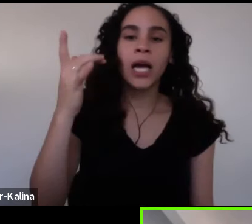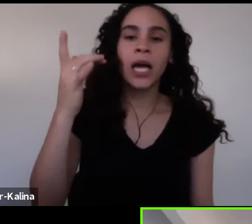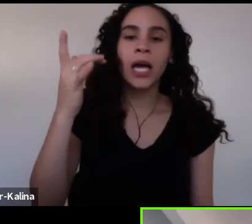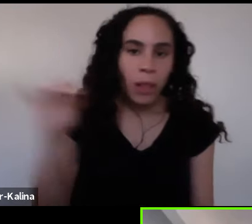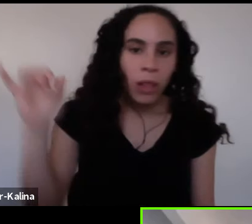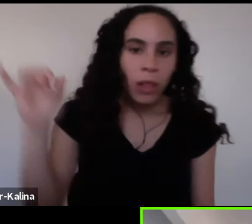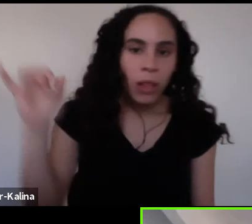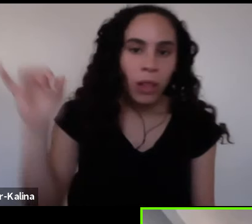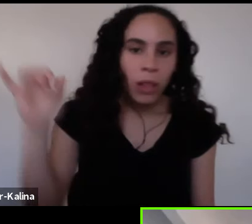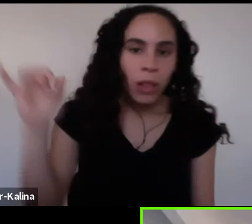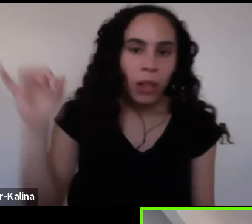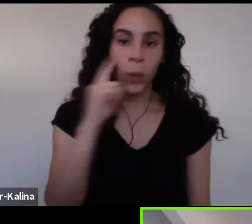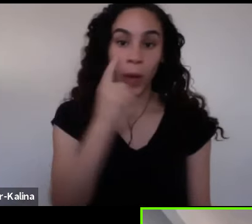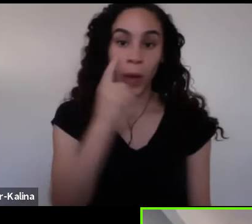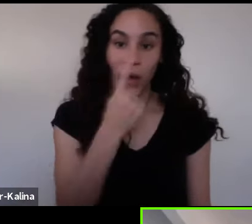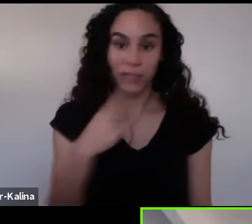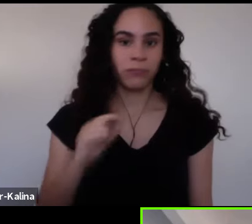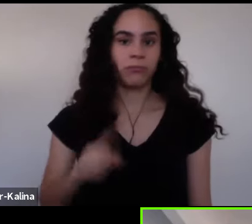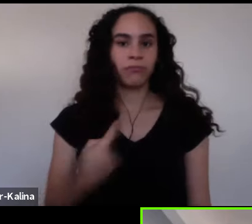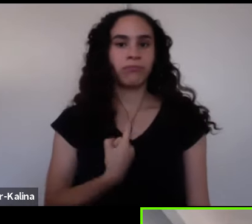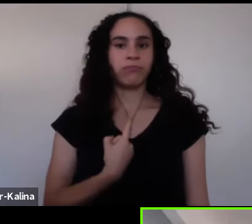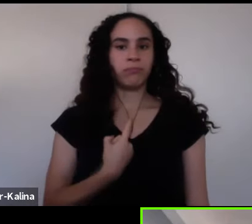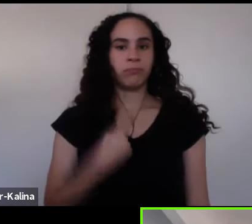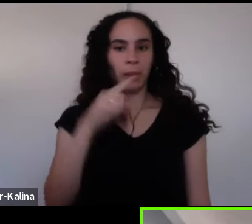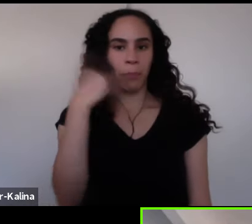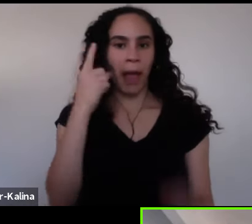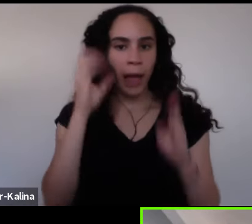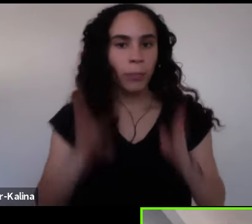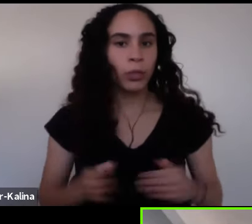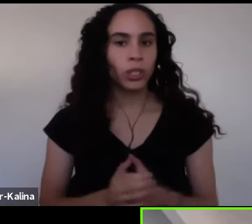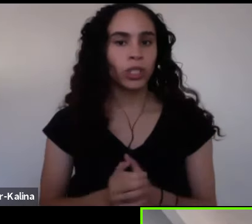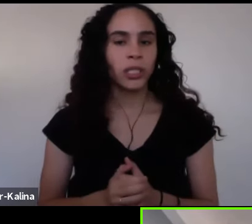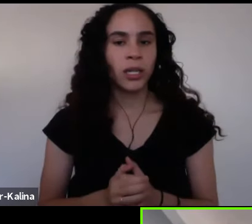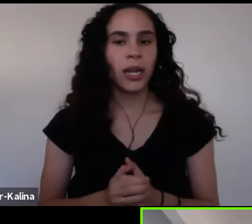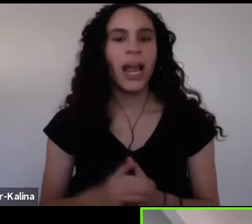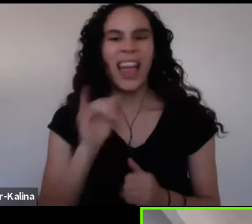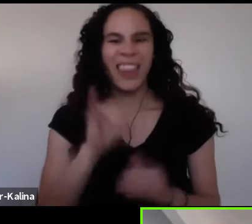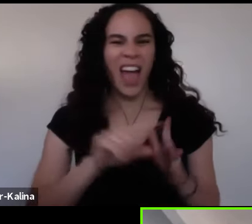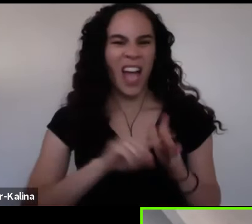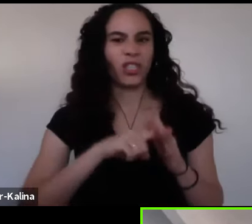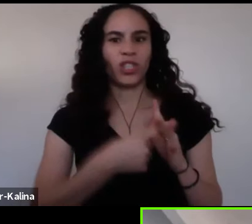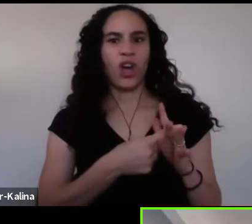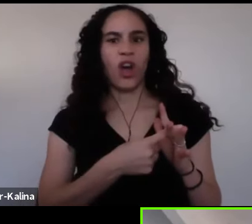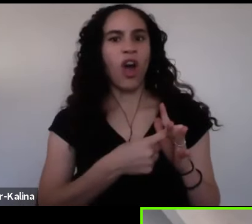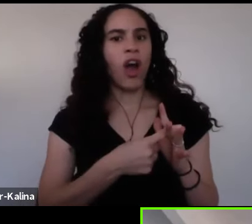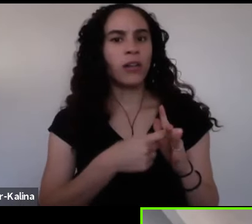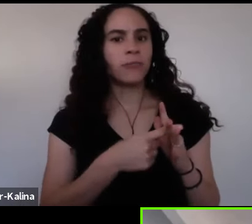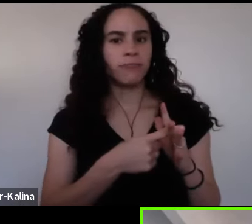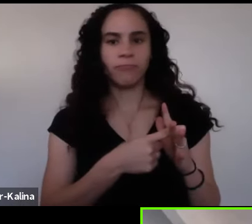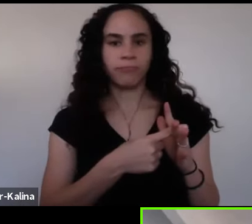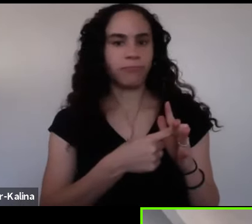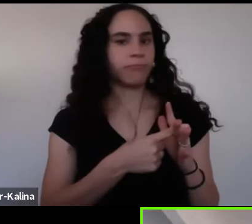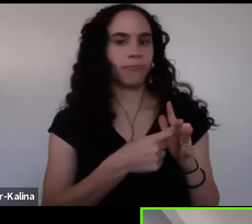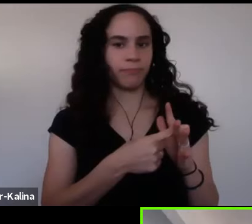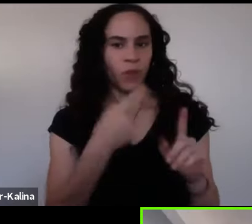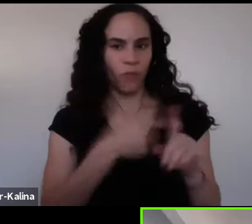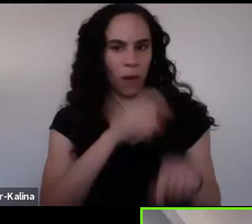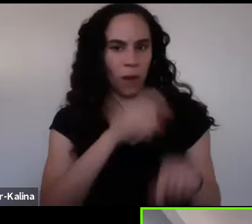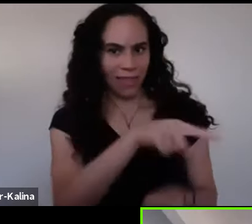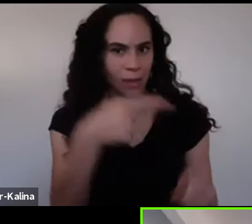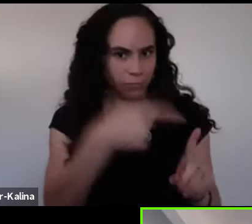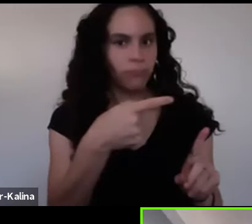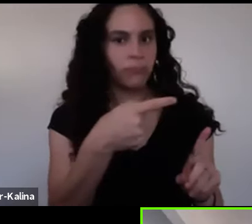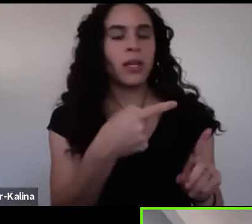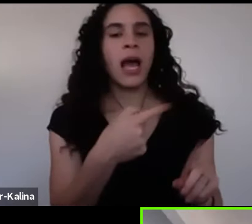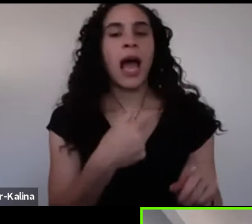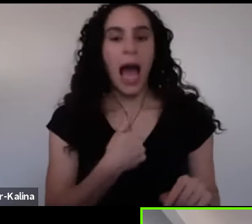the only Black person there. And that kind of started it all off for me. But, I grew up, relatively